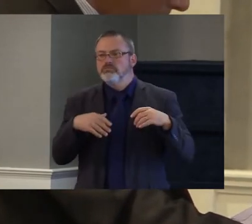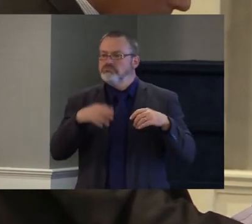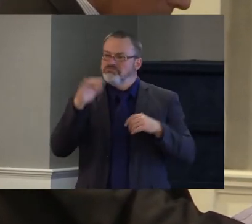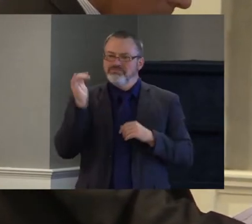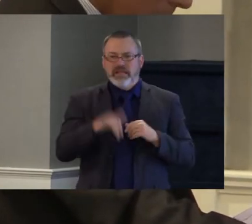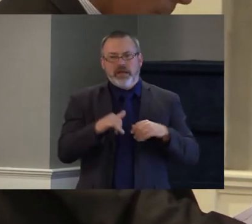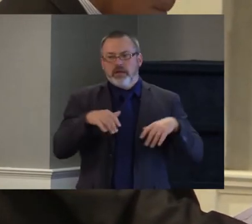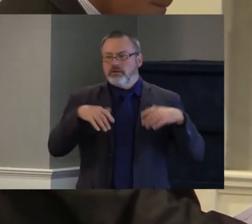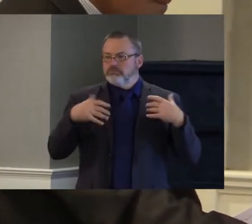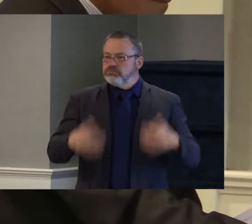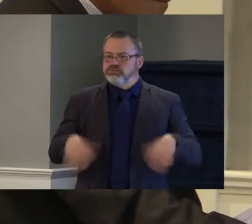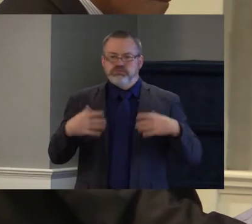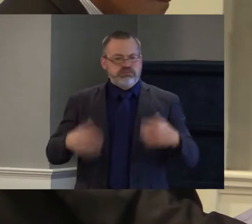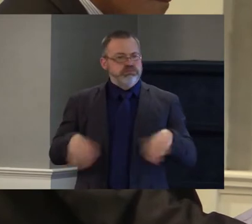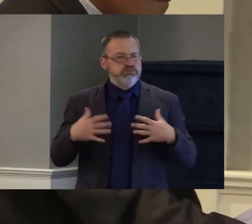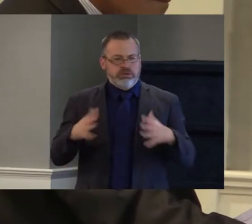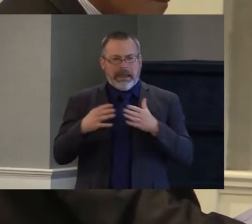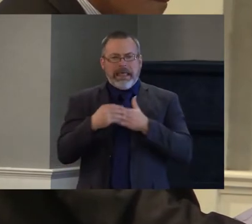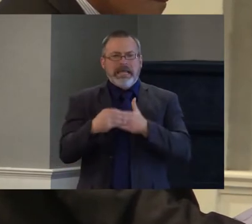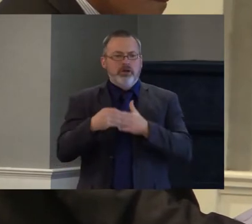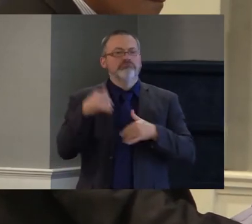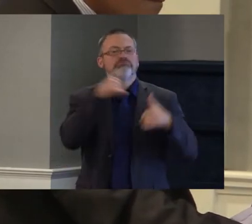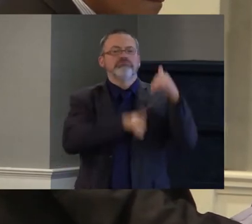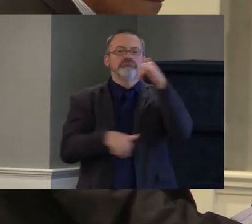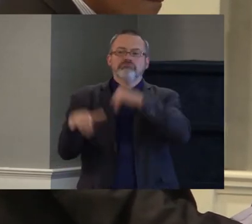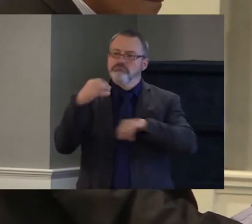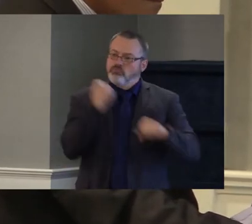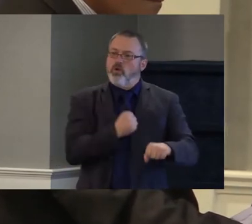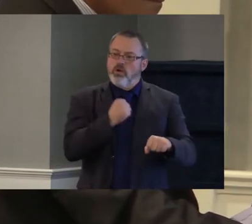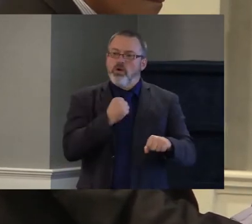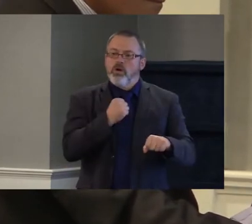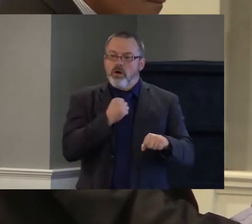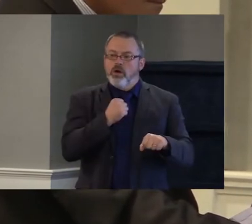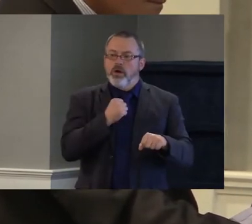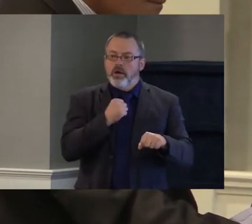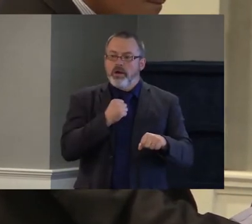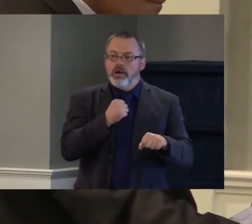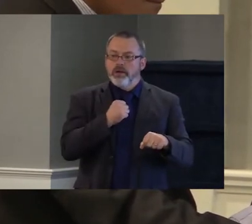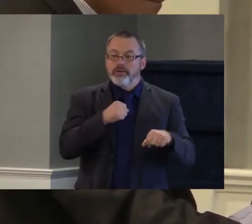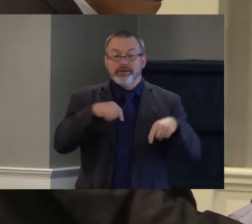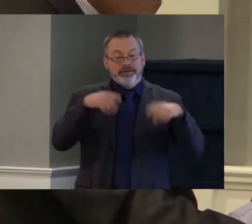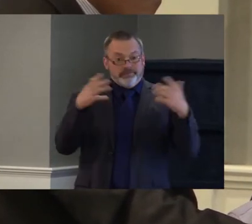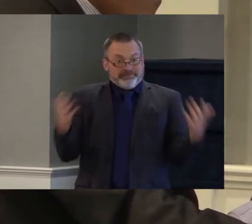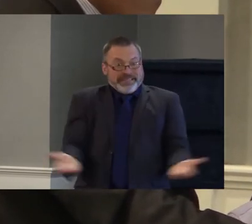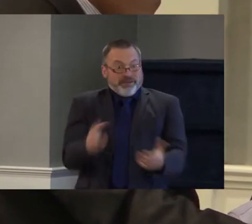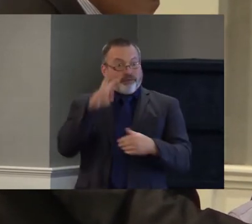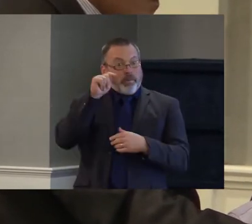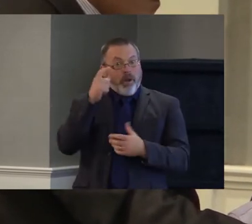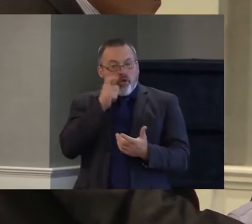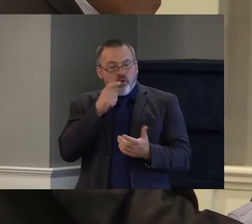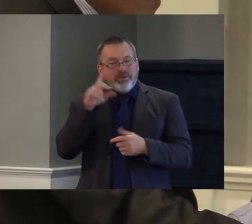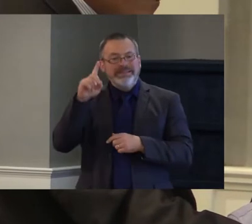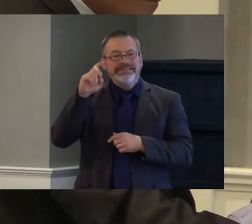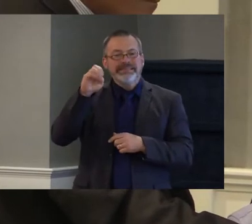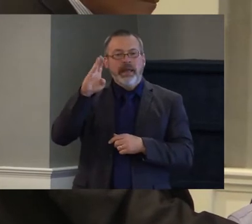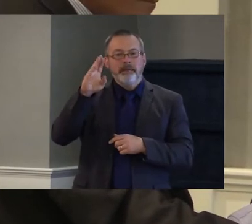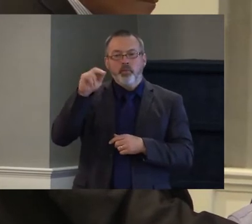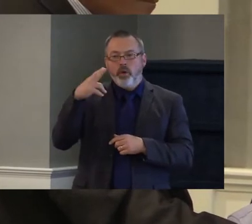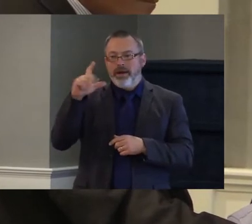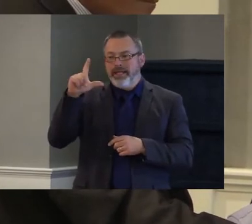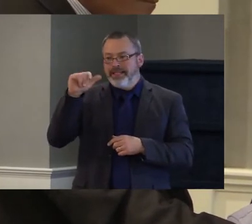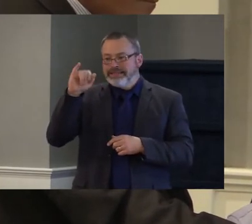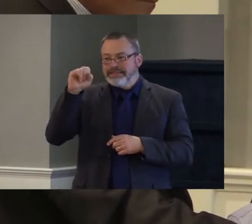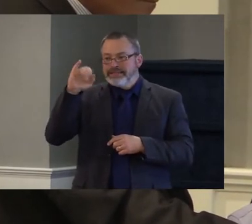Roberts, Deborah Lisi Baker in Vermont, and Vermont Senator Jim Jeffords in Congress, among many, many